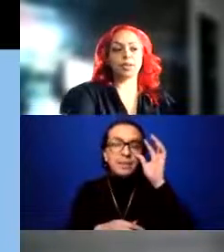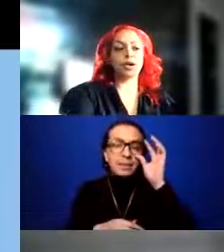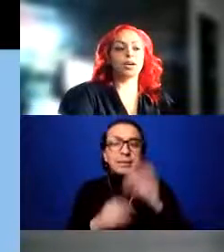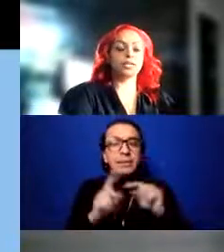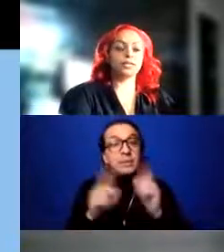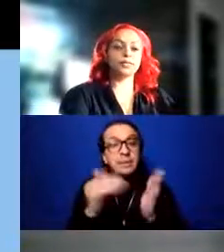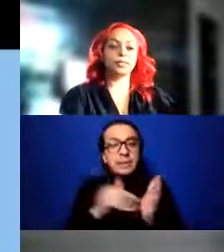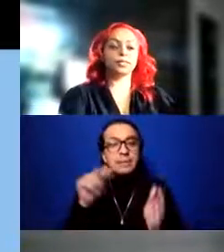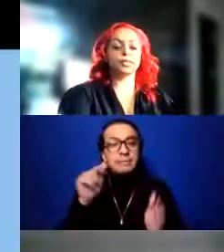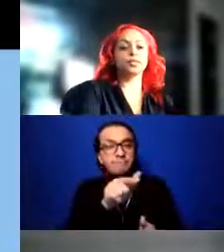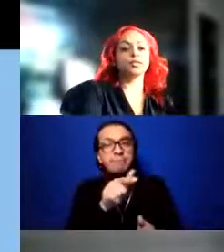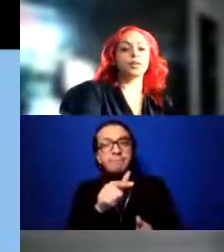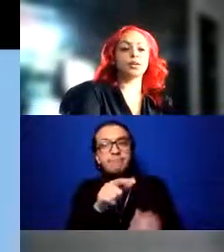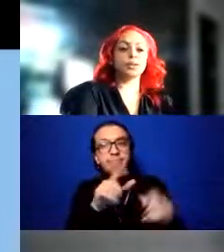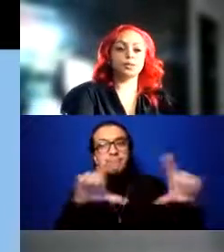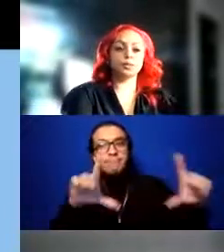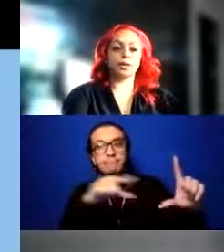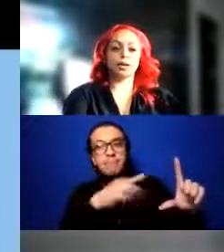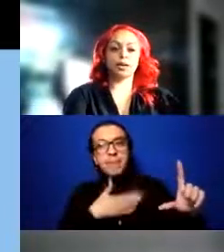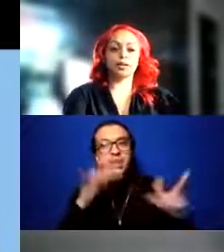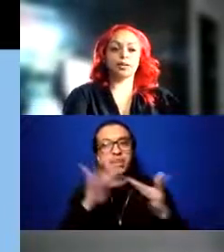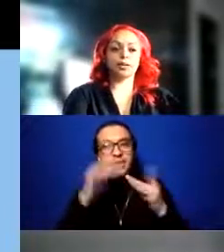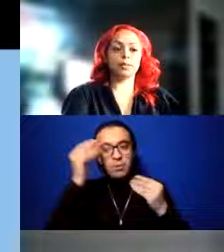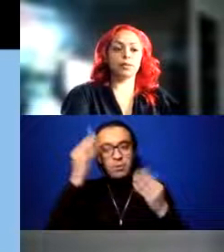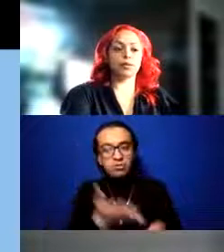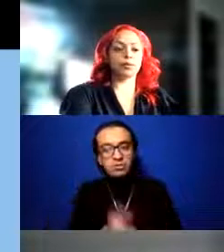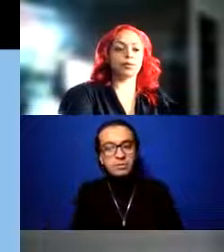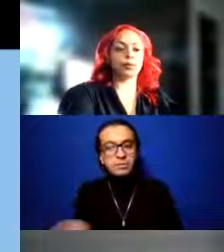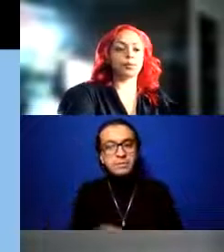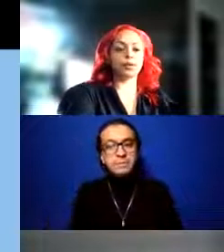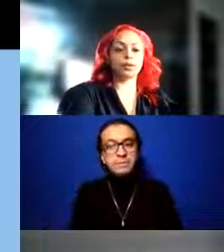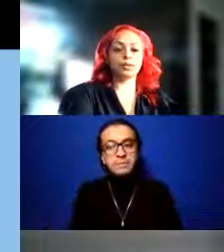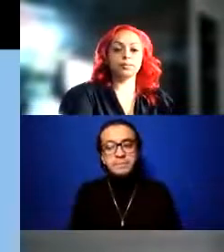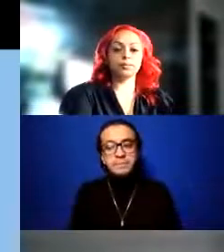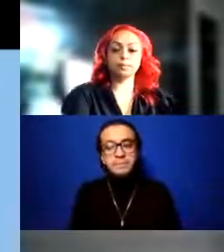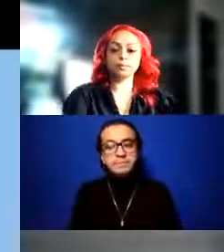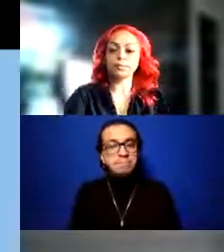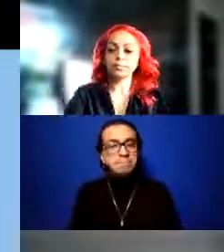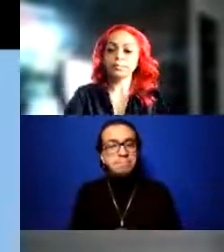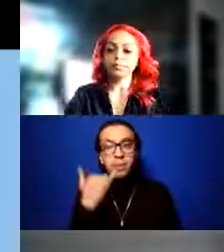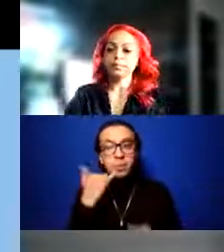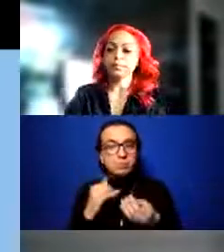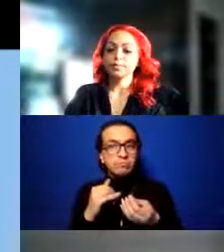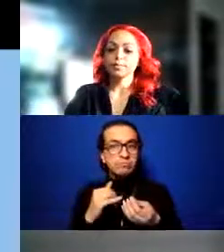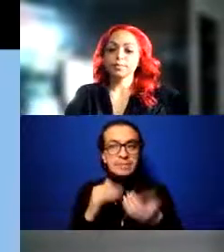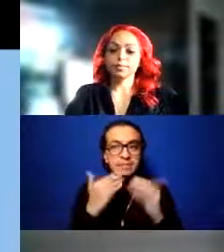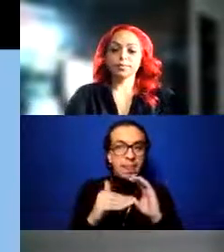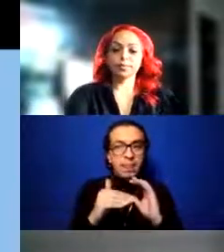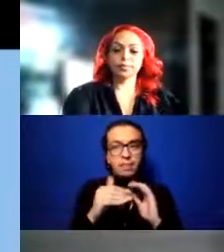Again, this is my contact information, so you can reach me at either email or phone number.